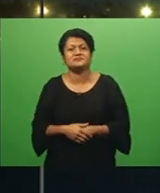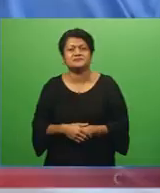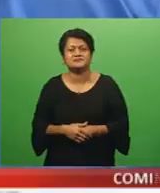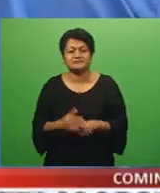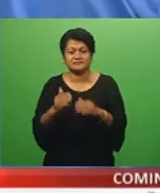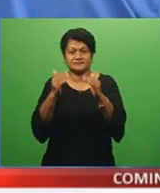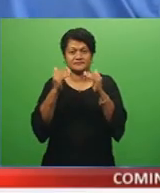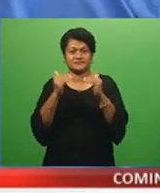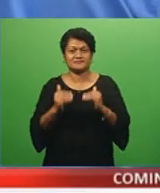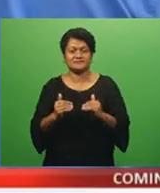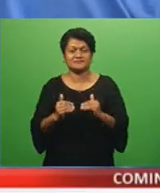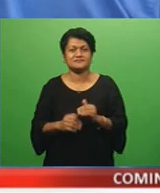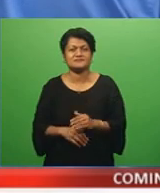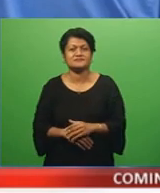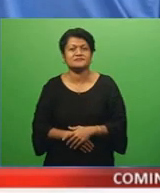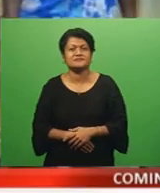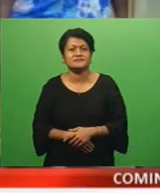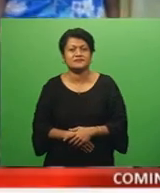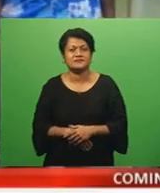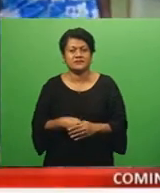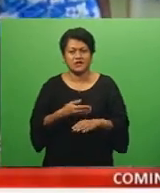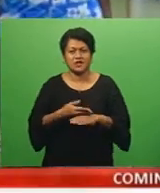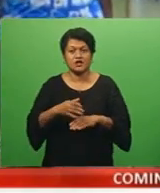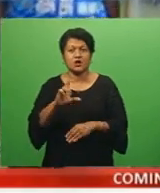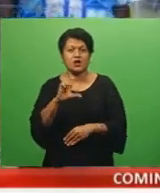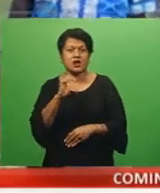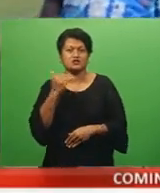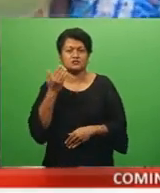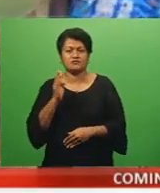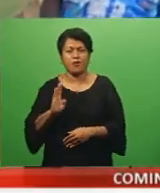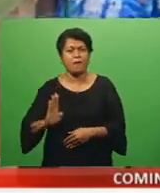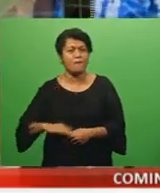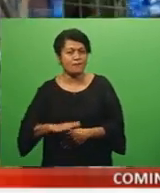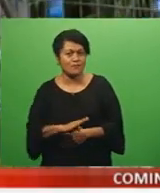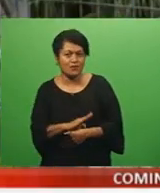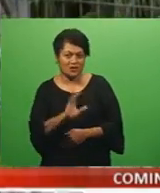ahead, new classrooms for Mbua School